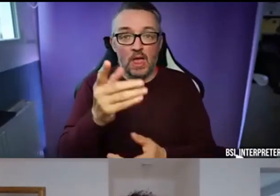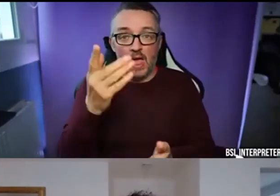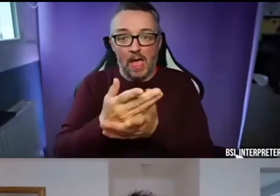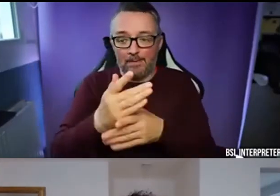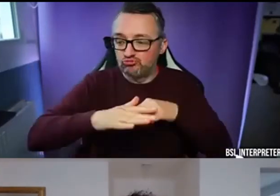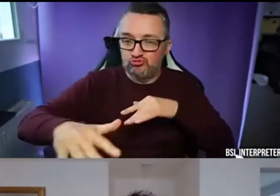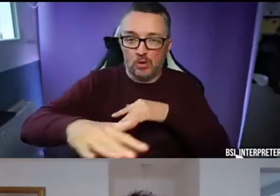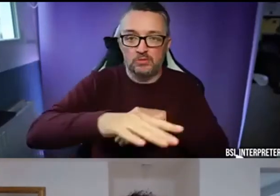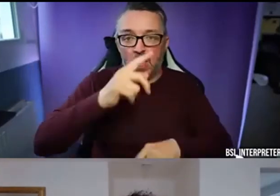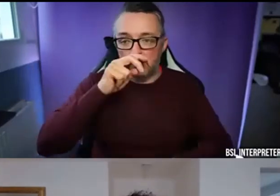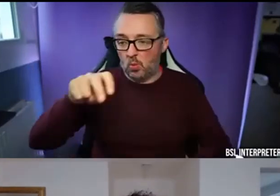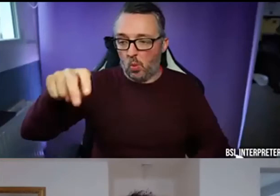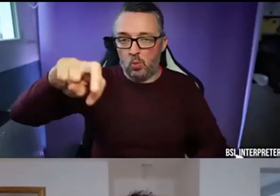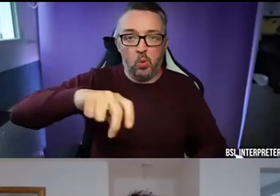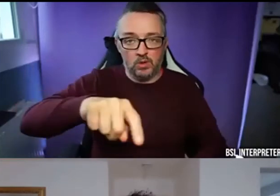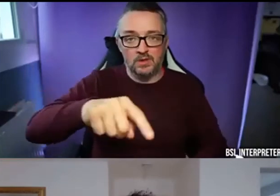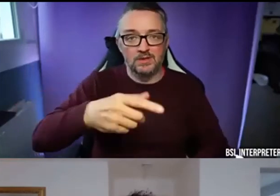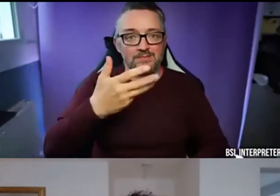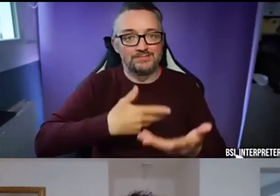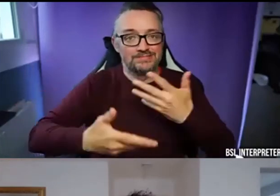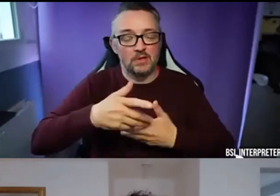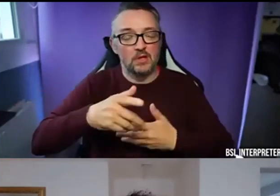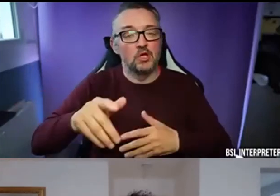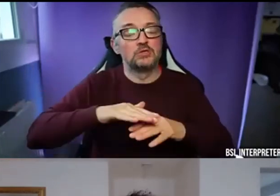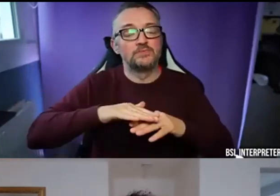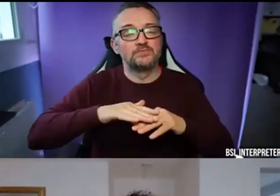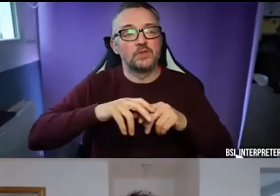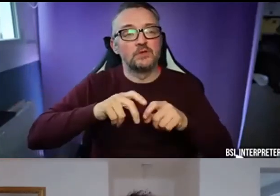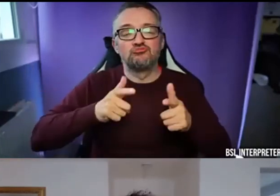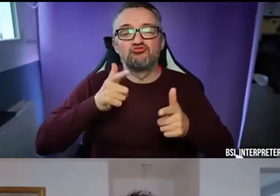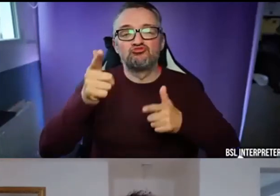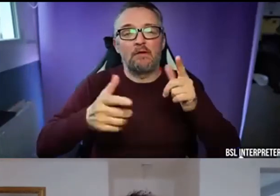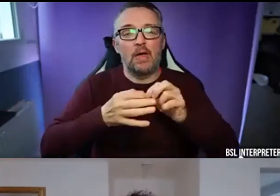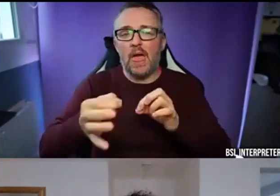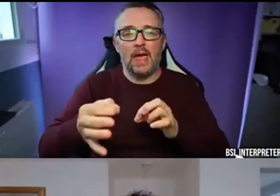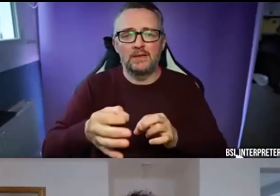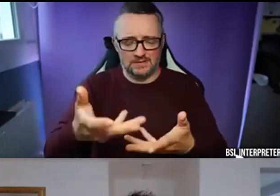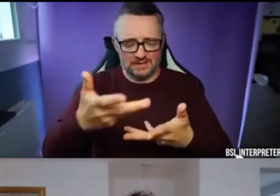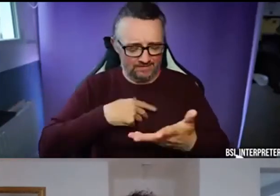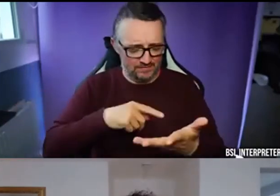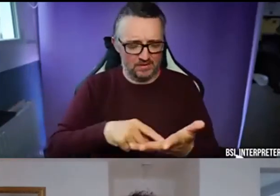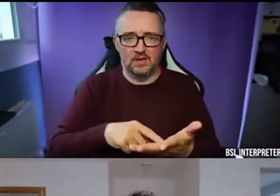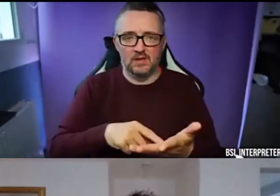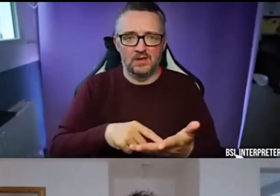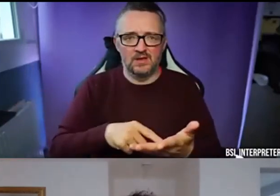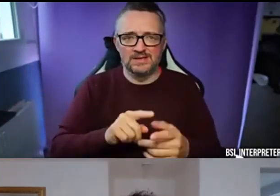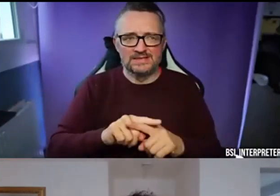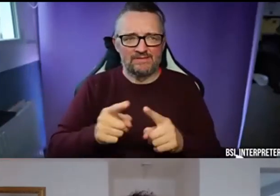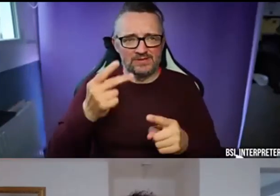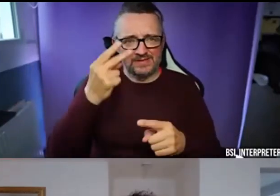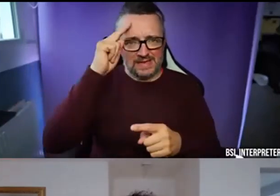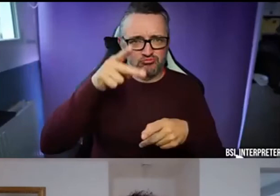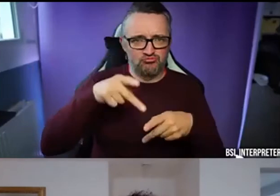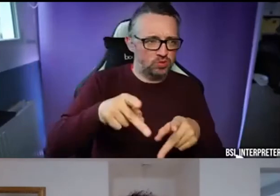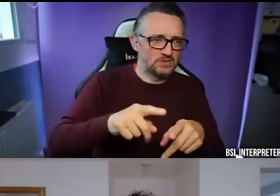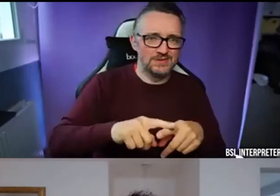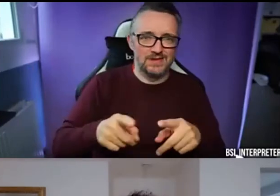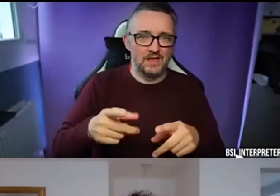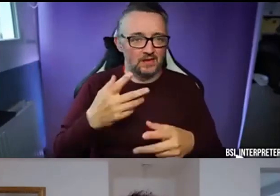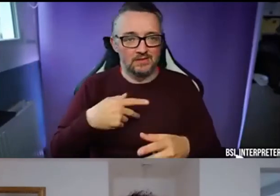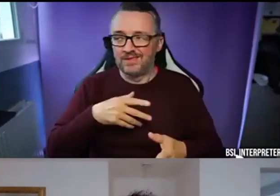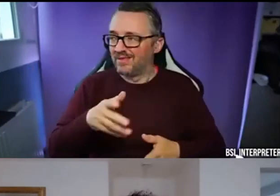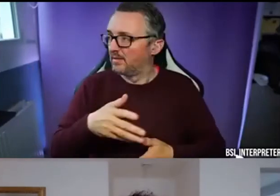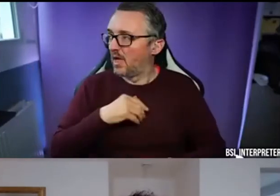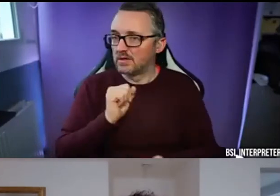ground. With Traveline, you tend to get a lot of unnamed roads and unnamed turnoffs, and you end up stranded in the middle of